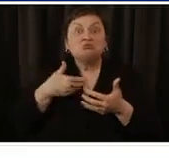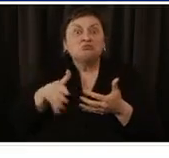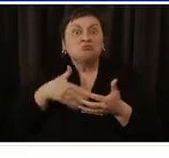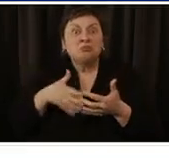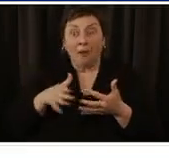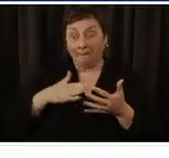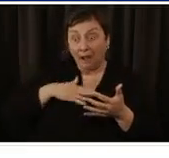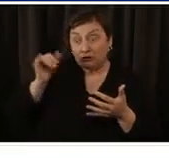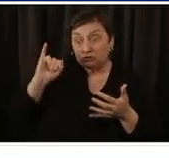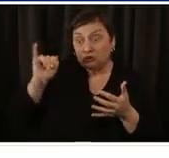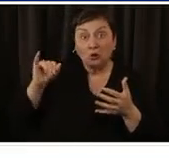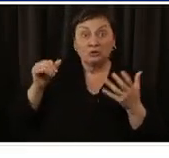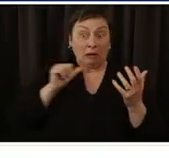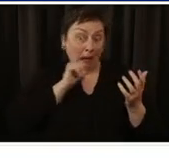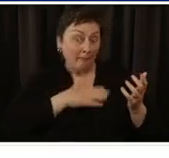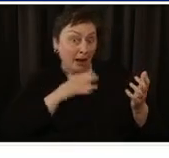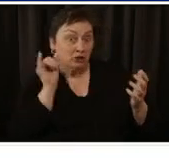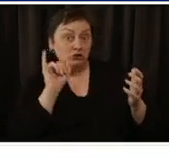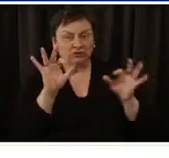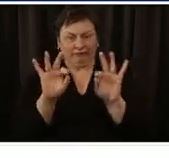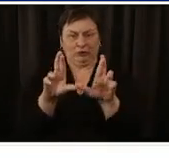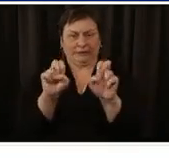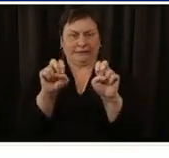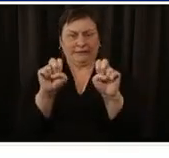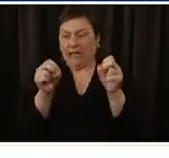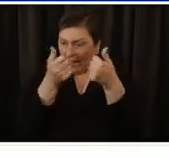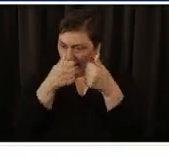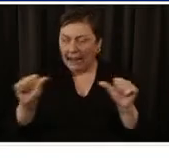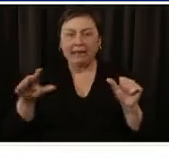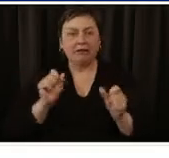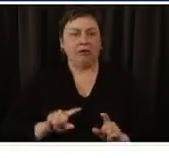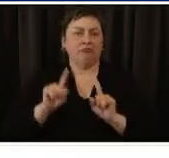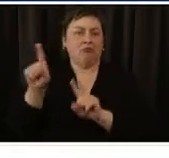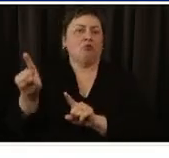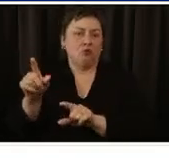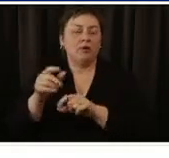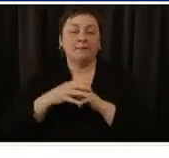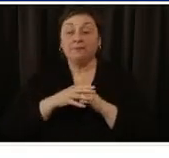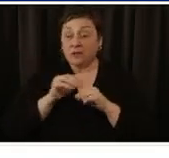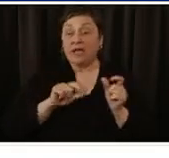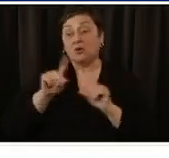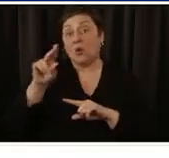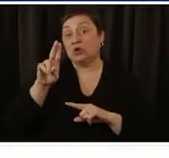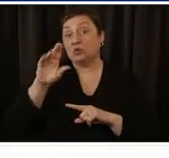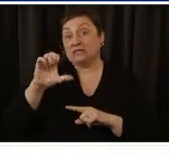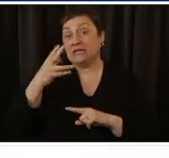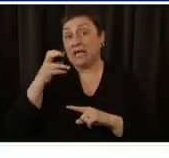you're uninsured. It's free for everybody. And you can get it at UC Health. You can visit